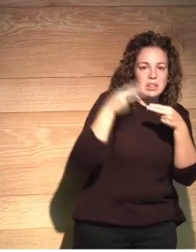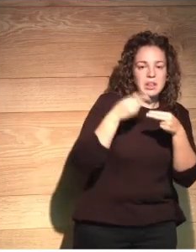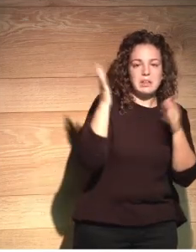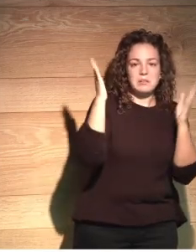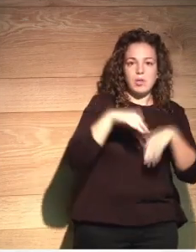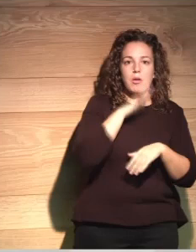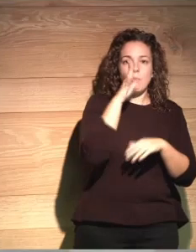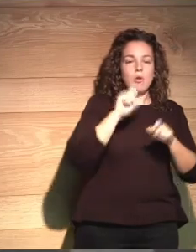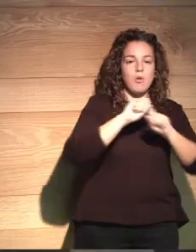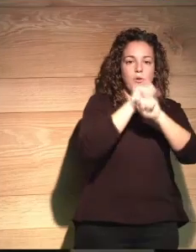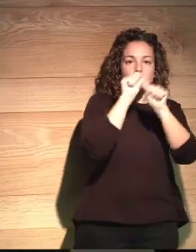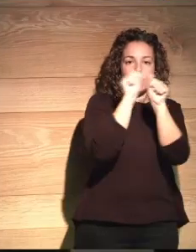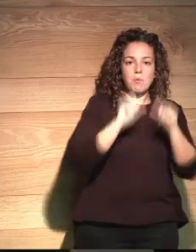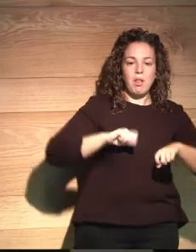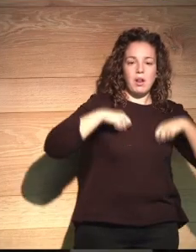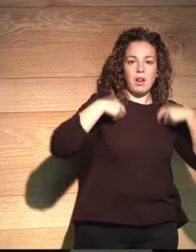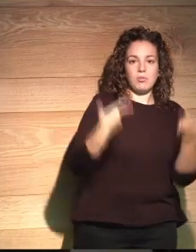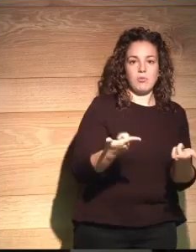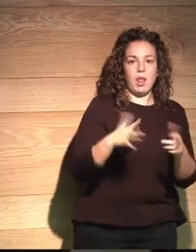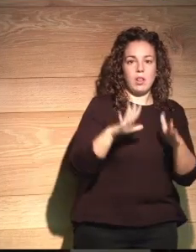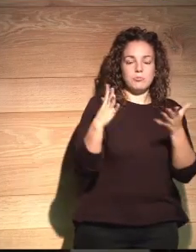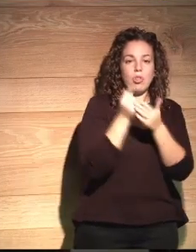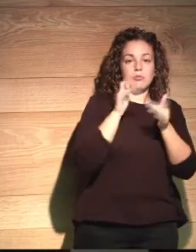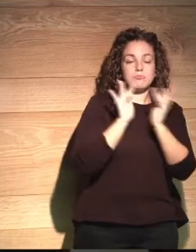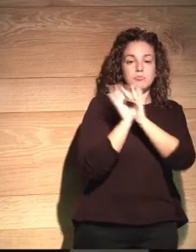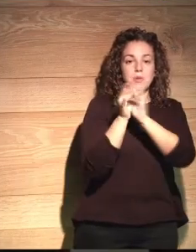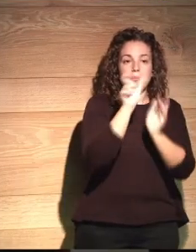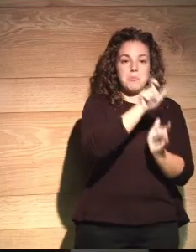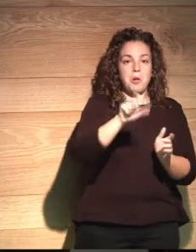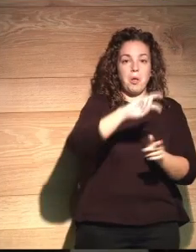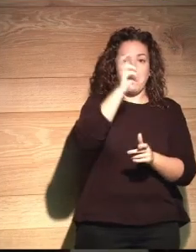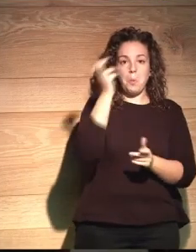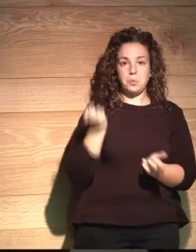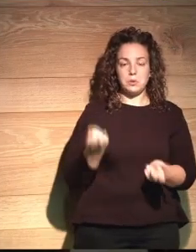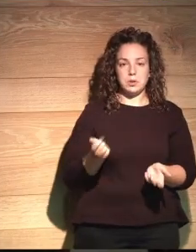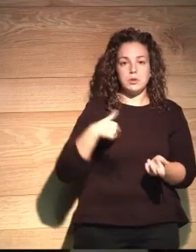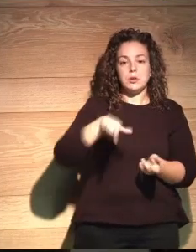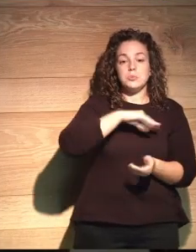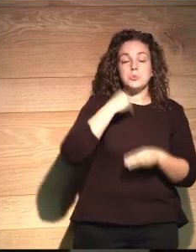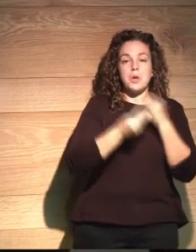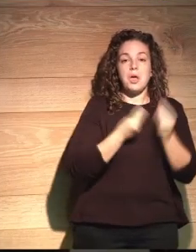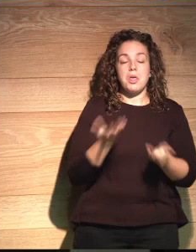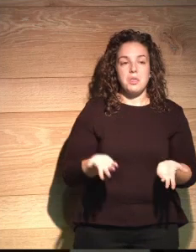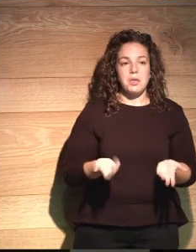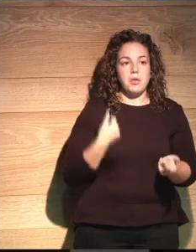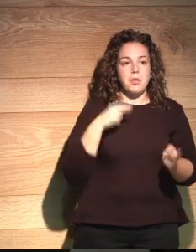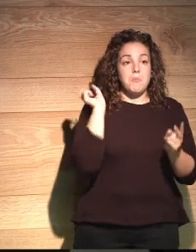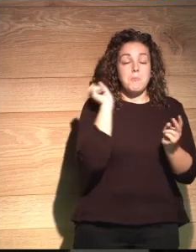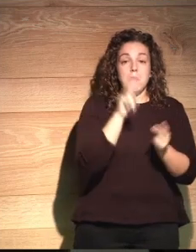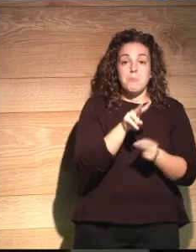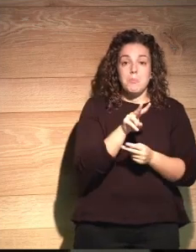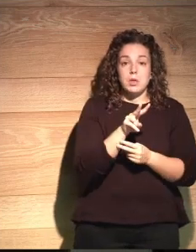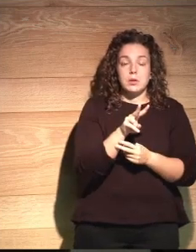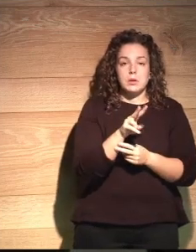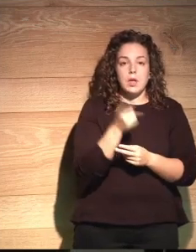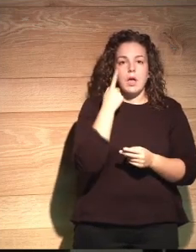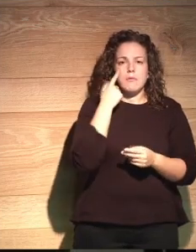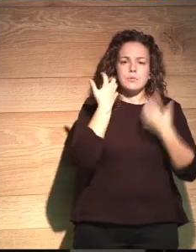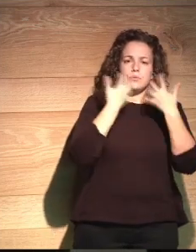connect with each other. And actually that led us also to study other things. It's another network, telecommunication network, where we looked at a very